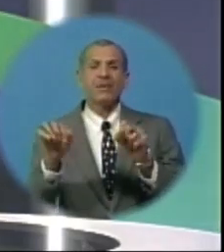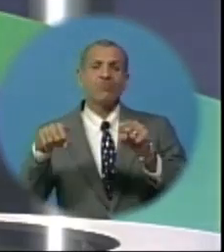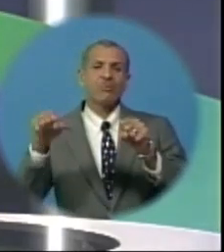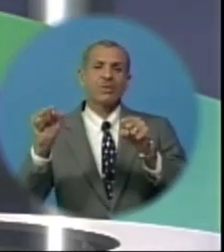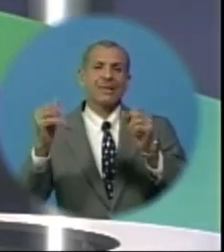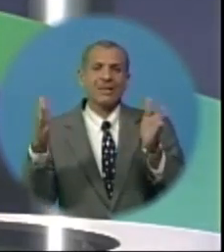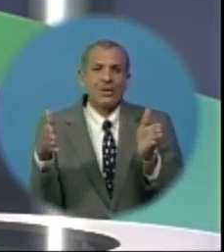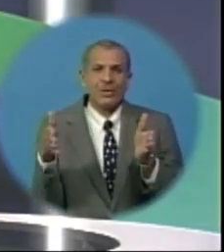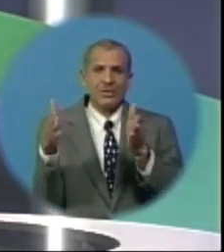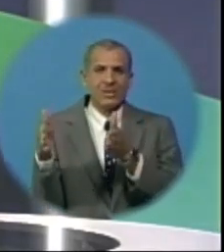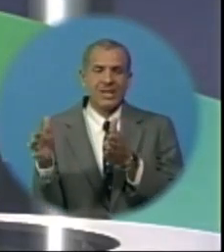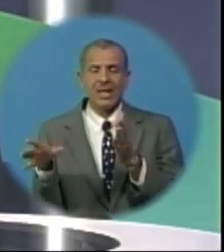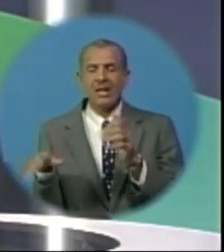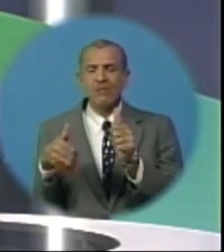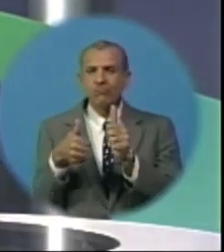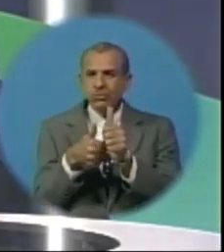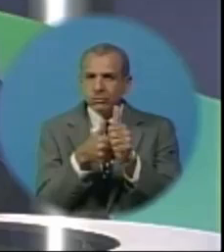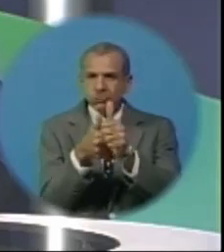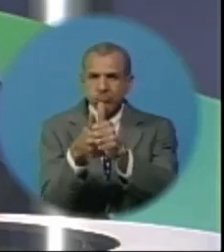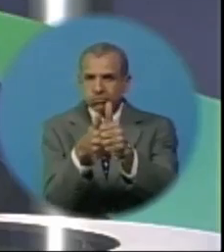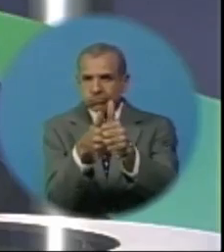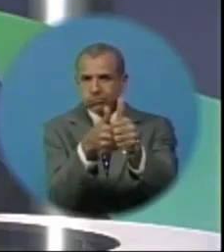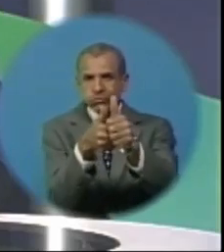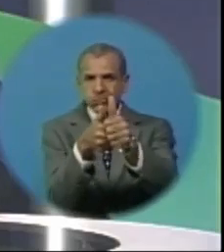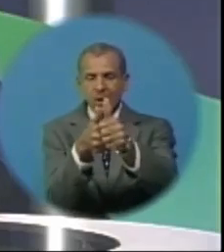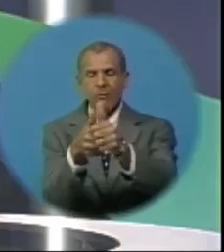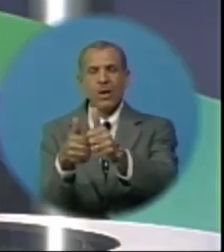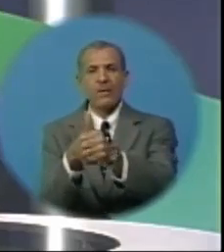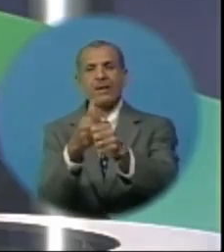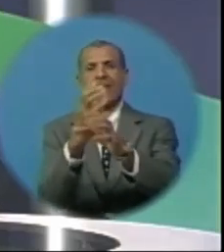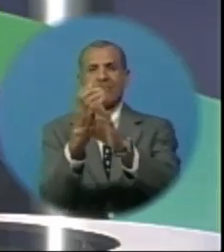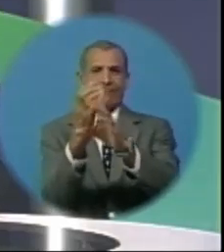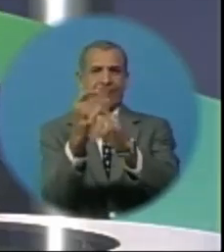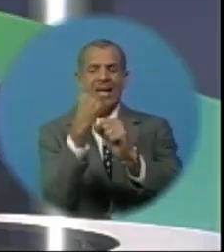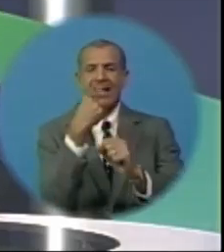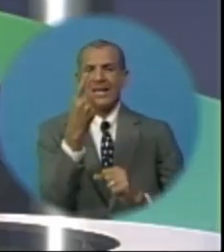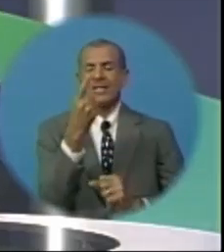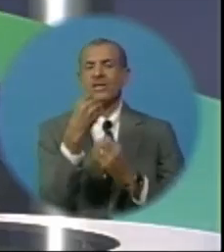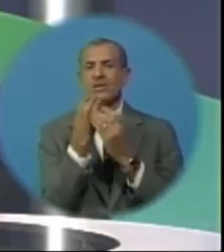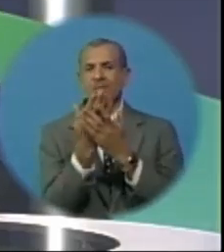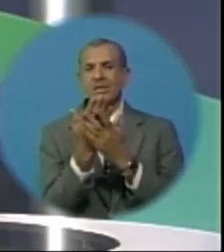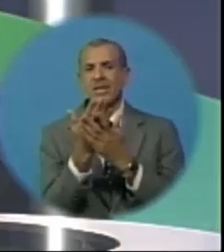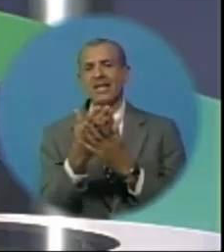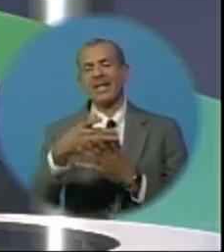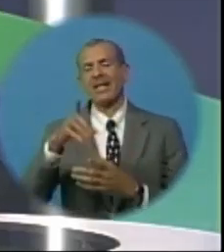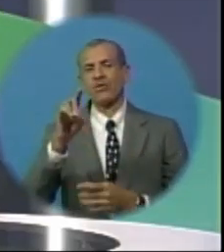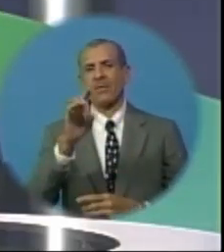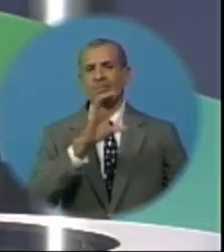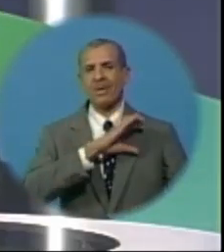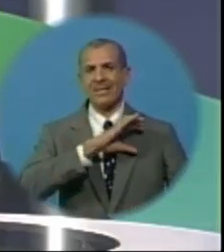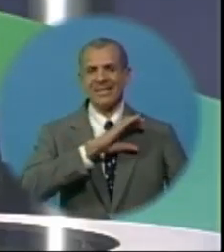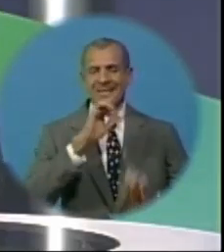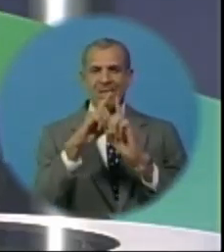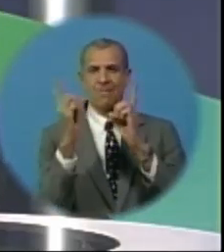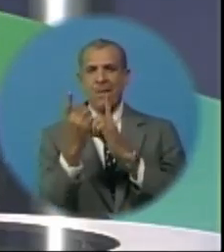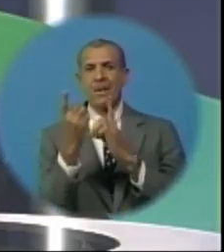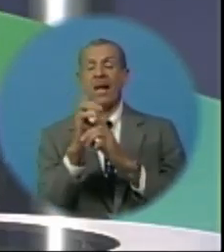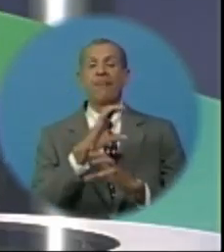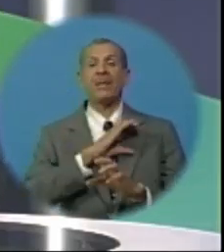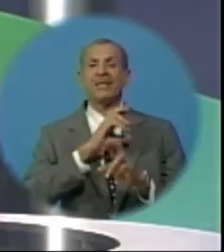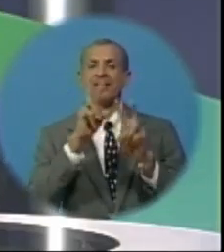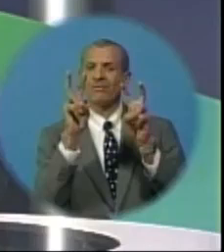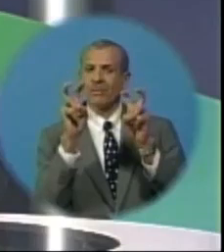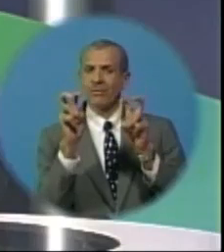you just saw all of that action there. Now, the incident has been reported to the District A police station, and lawmen there are